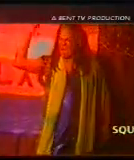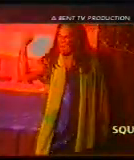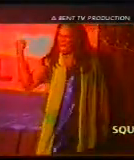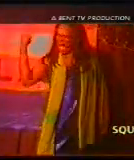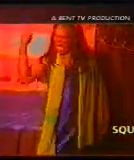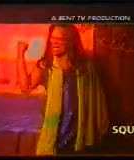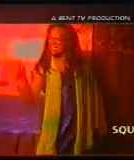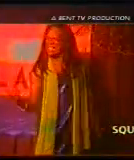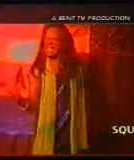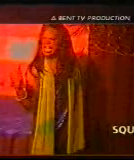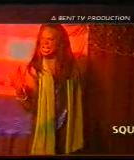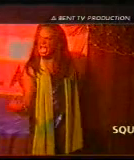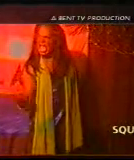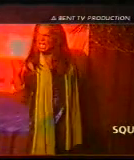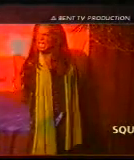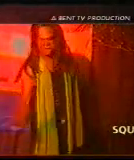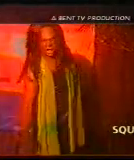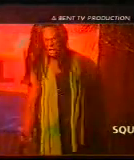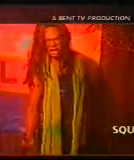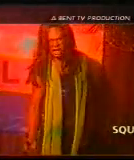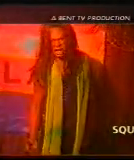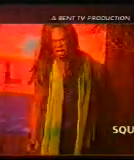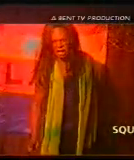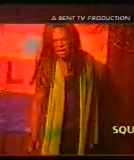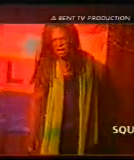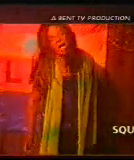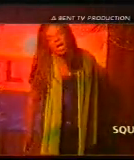away my dignity